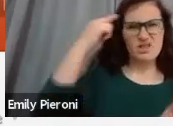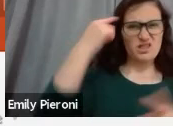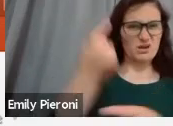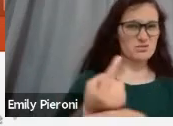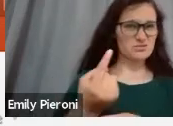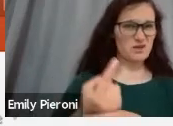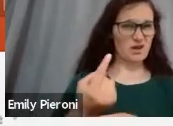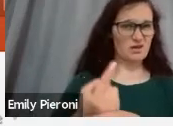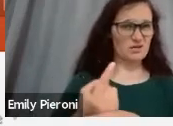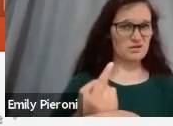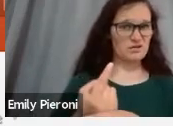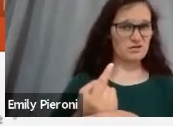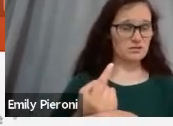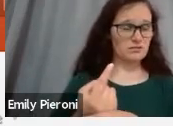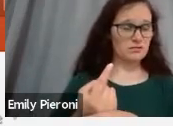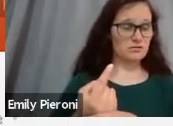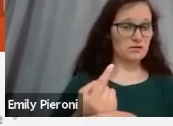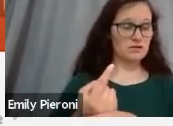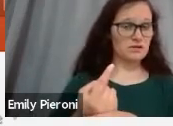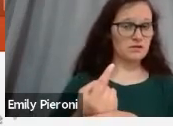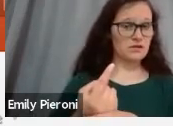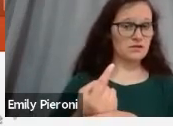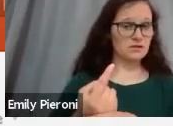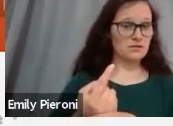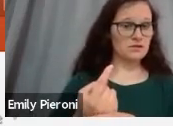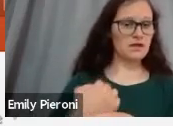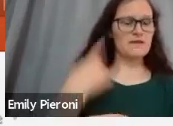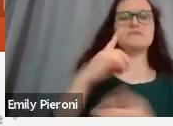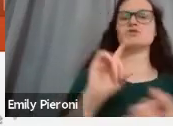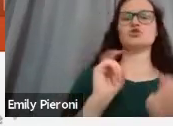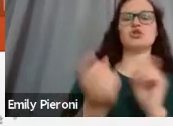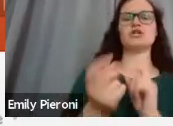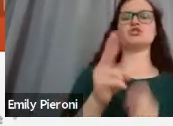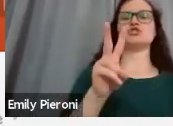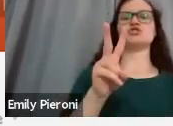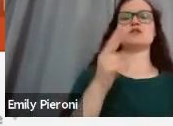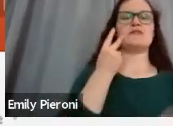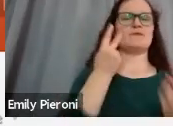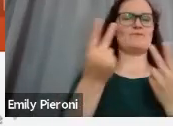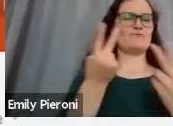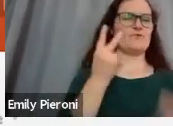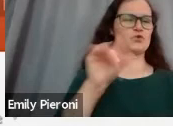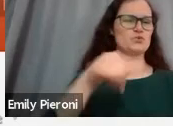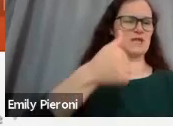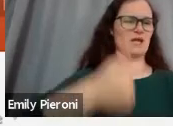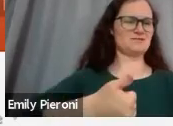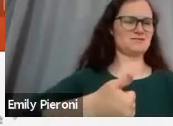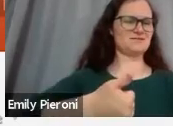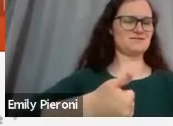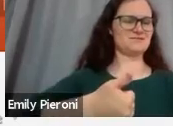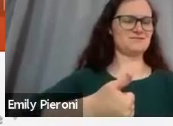Okay, it was, but I think you just have to change the view settings within there. So if you